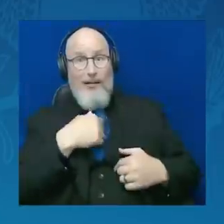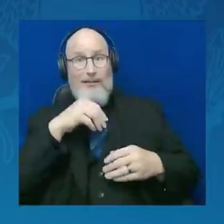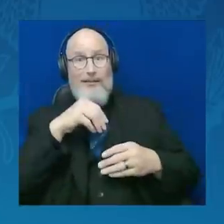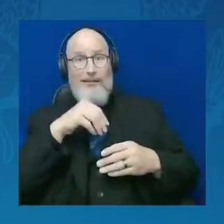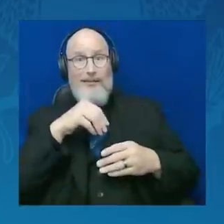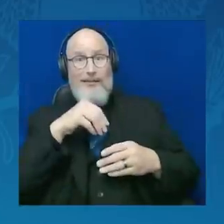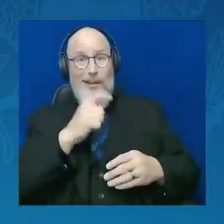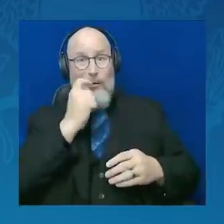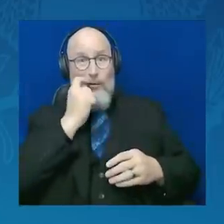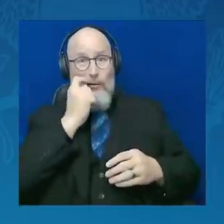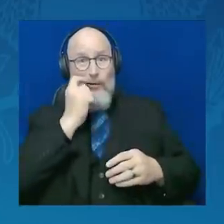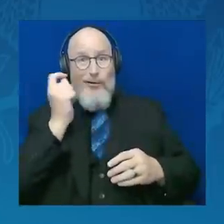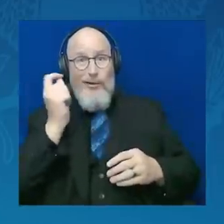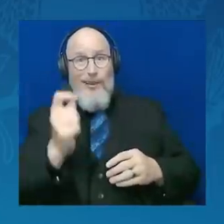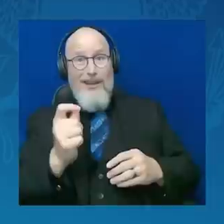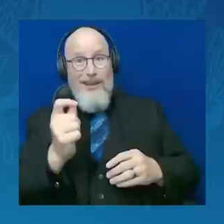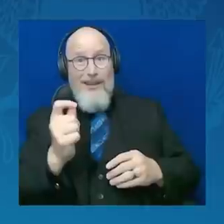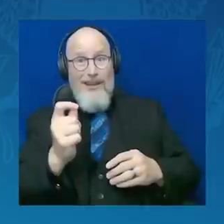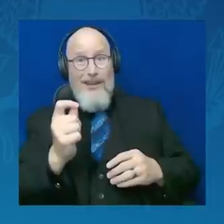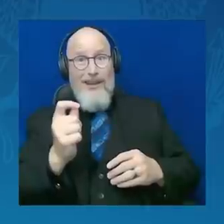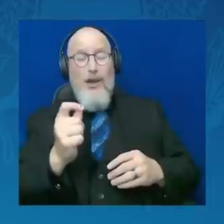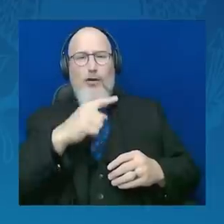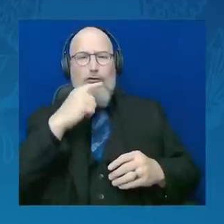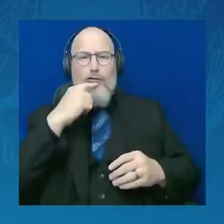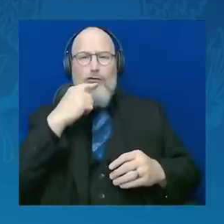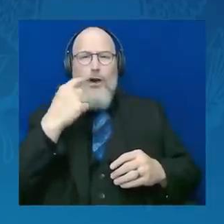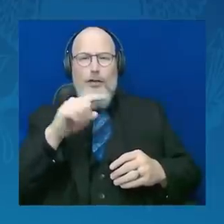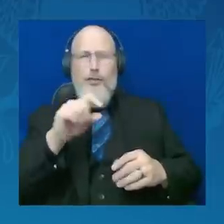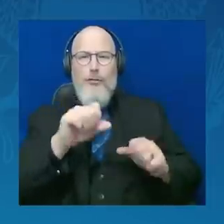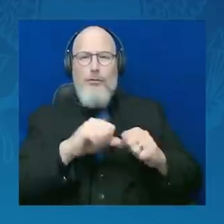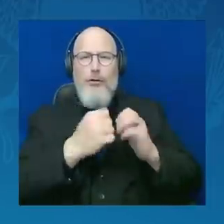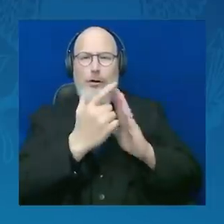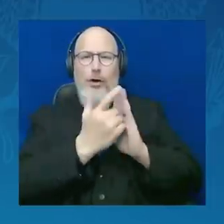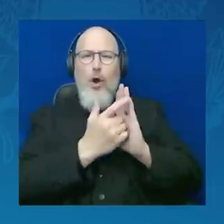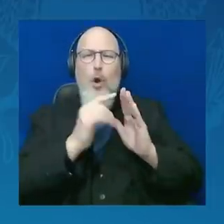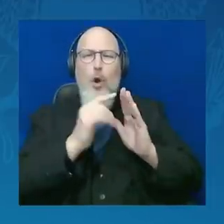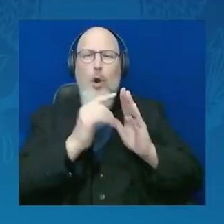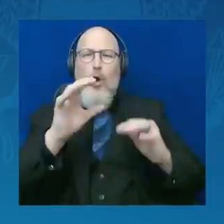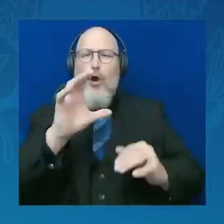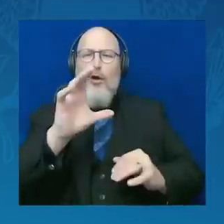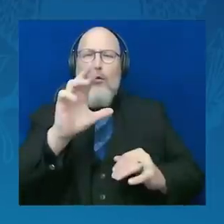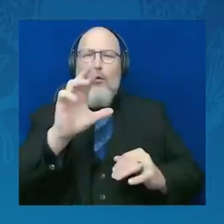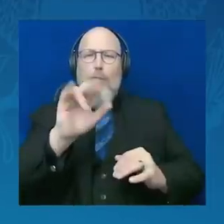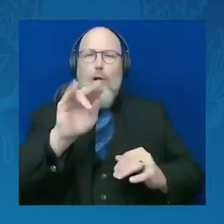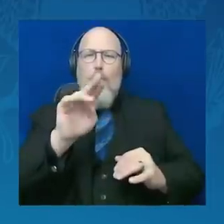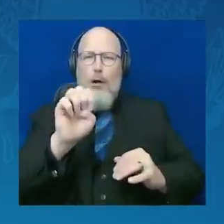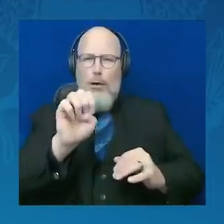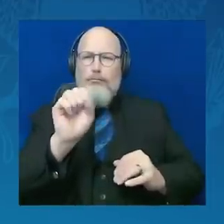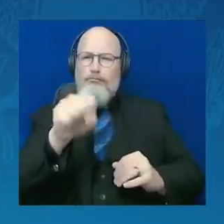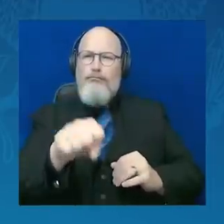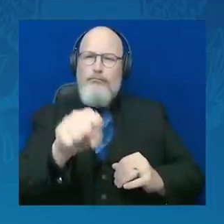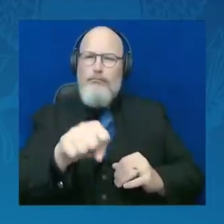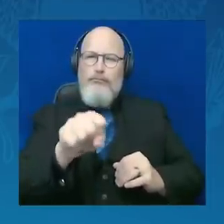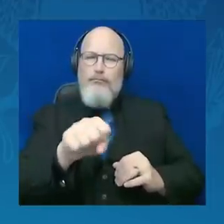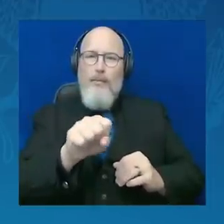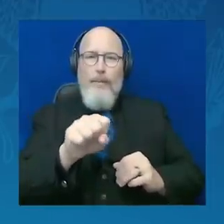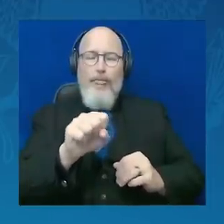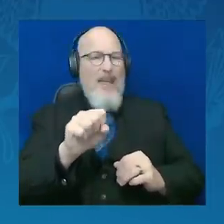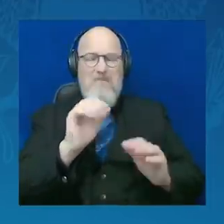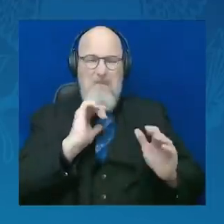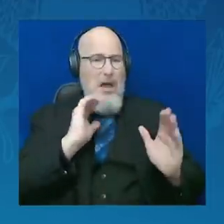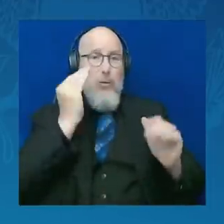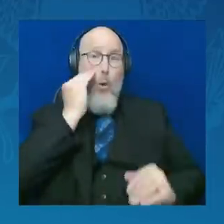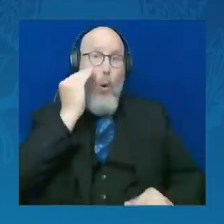Russians are committing war crimes. I hope that also in the future, it will be